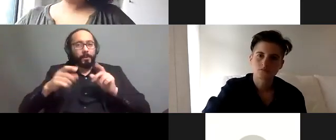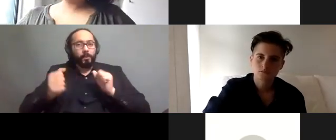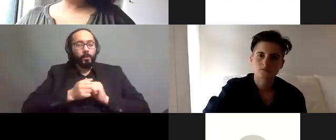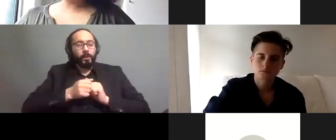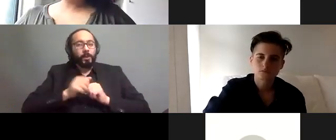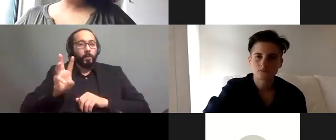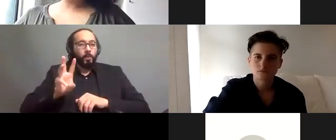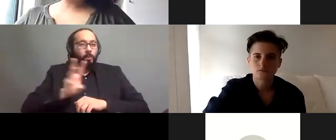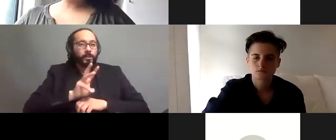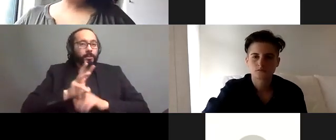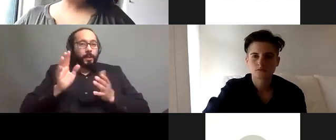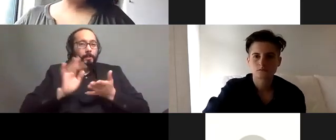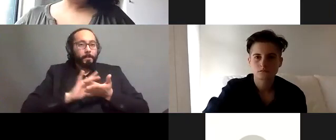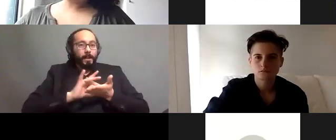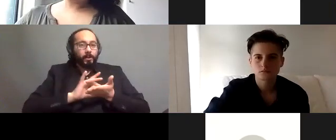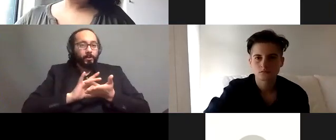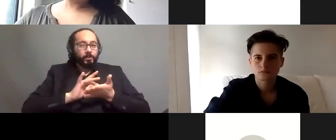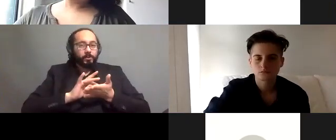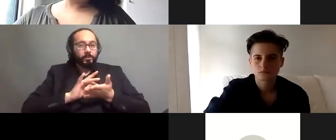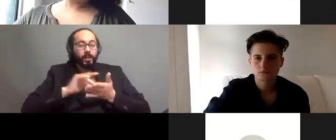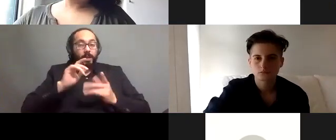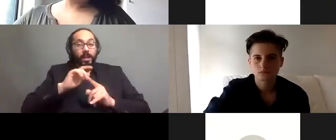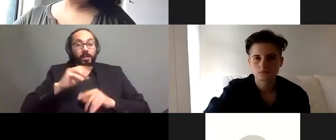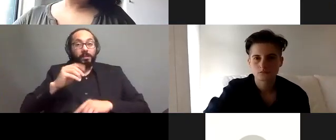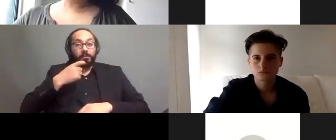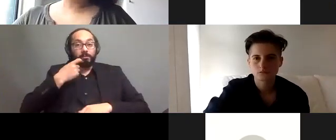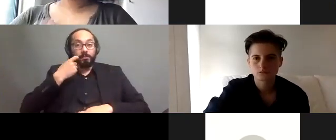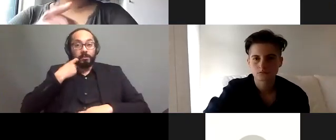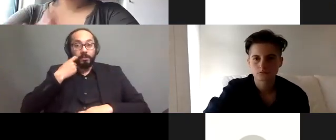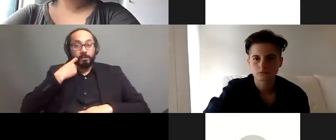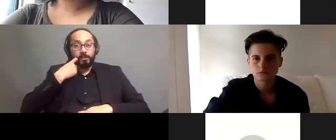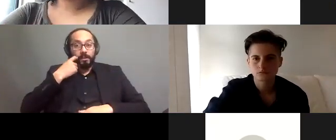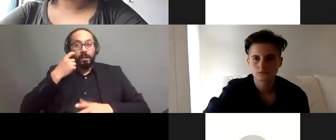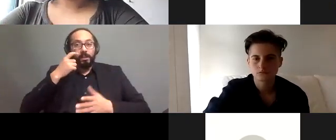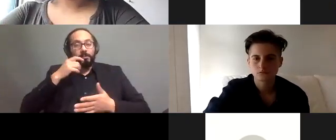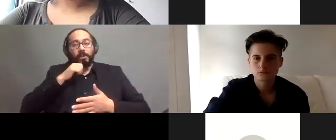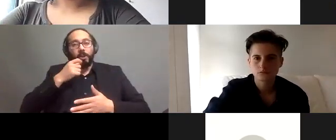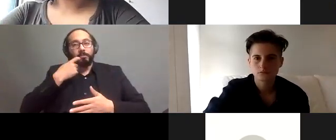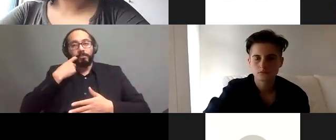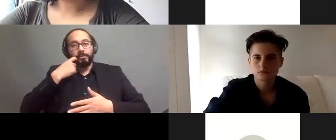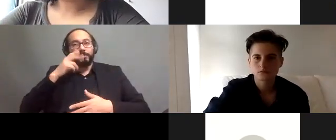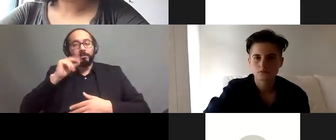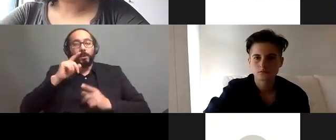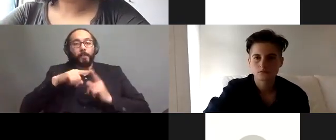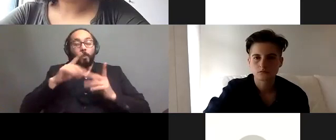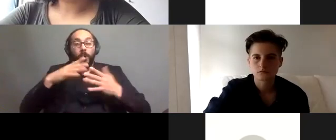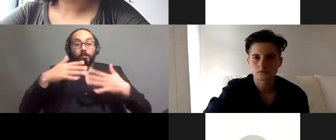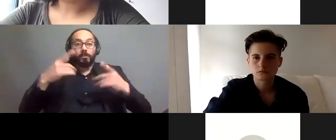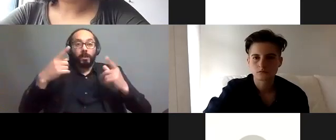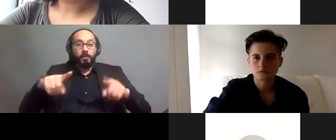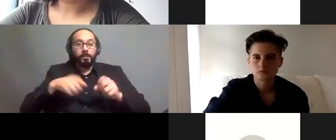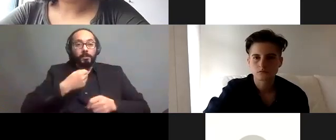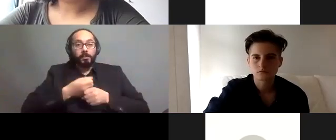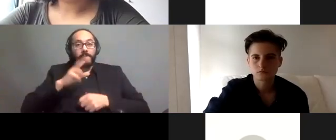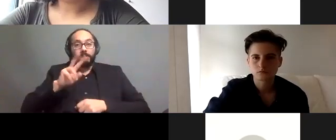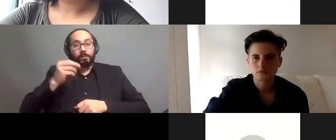practices, I suppose. Just recently, I'm realizing, not recently, but one of the kind of craziest ones, in 2016, I had